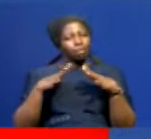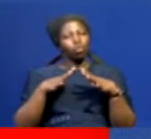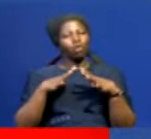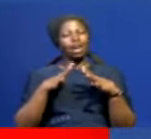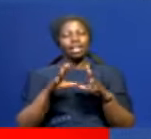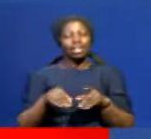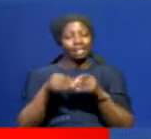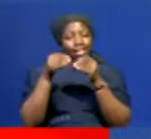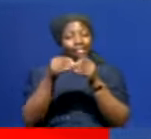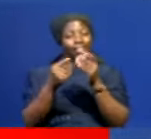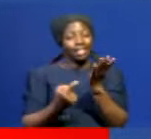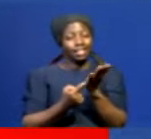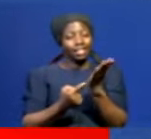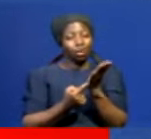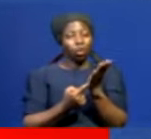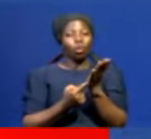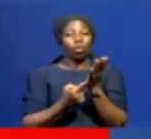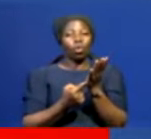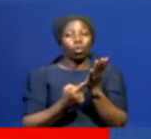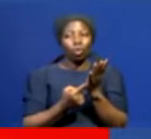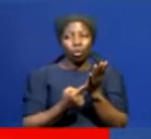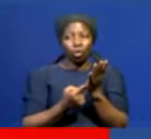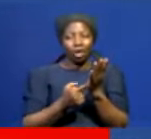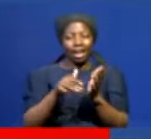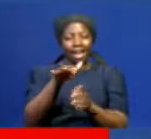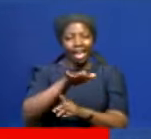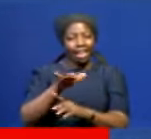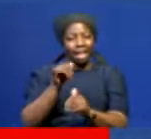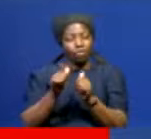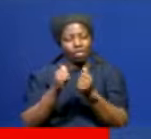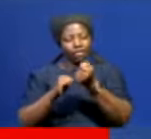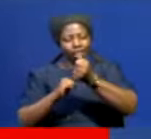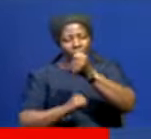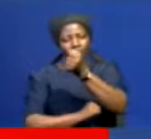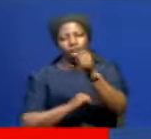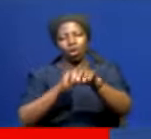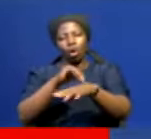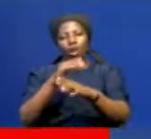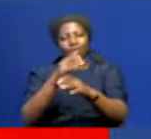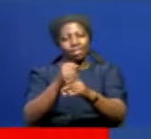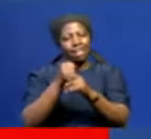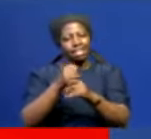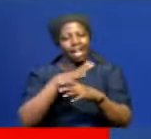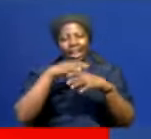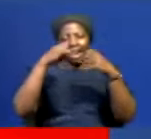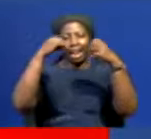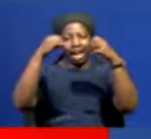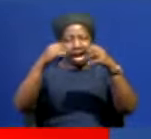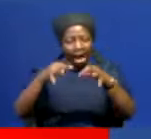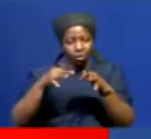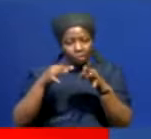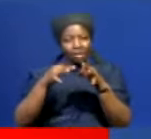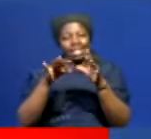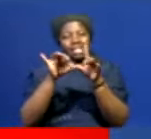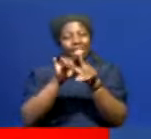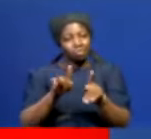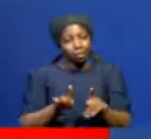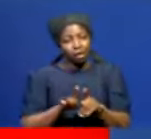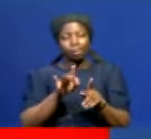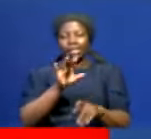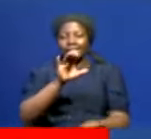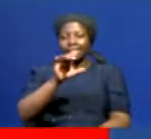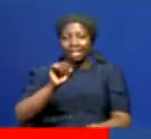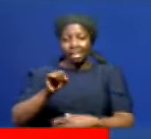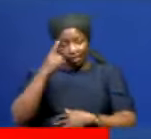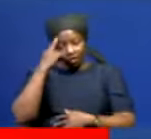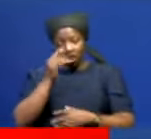ecosystem that is founded on trust and accountability. As the Cabinet Secretary for